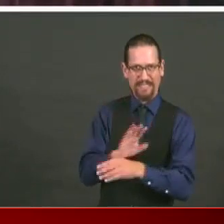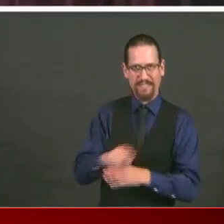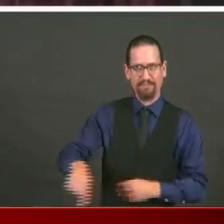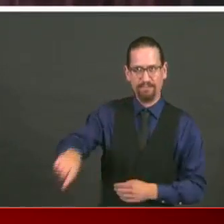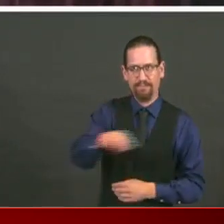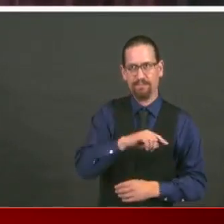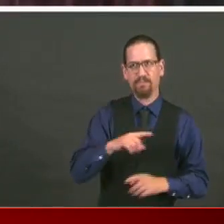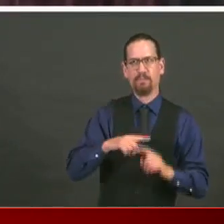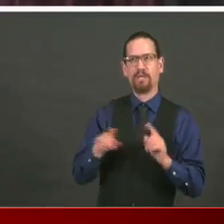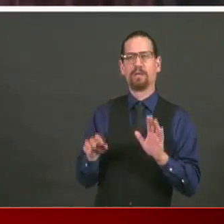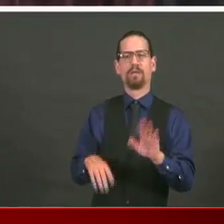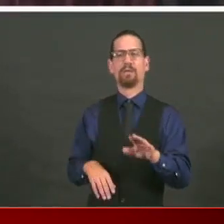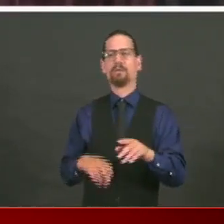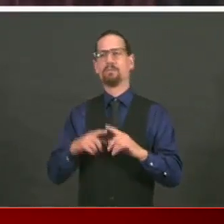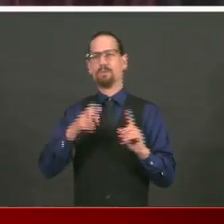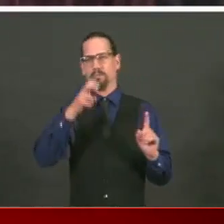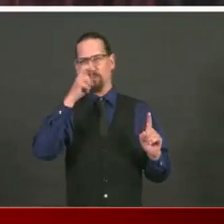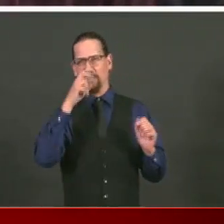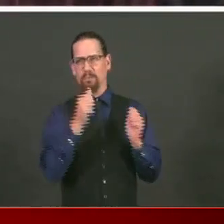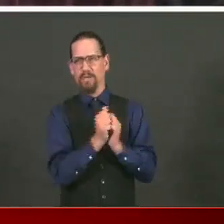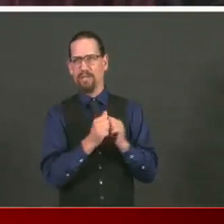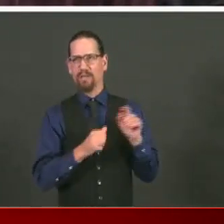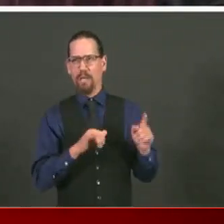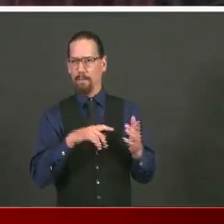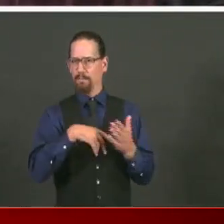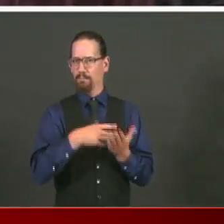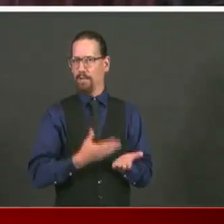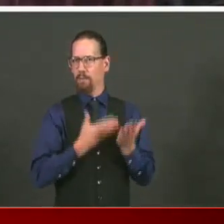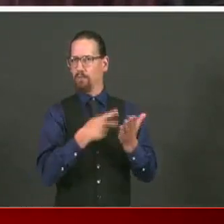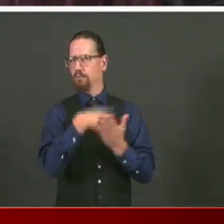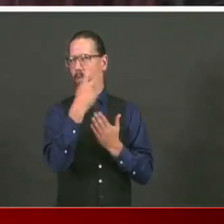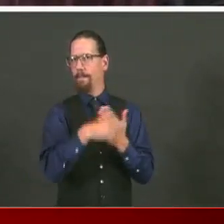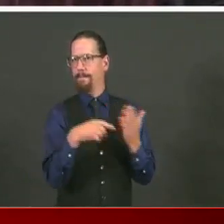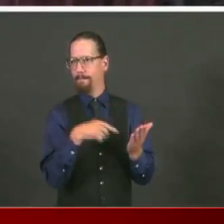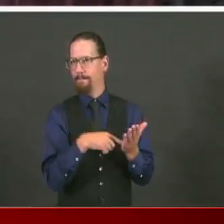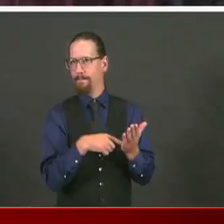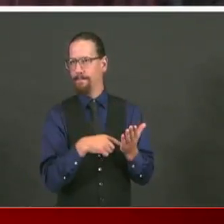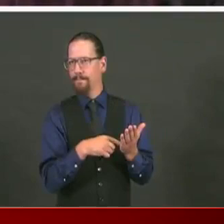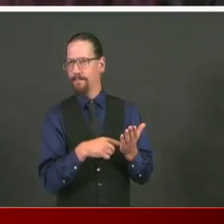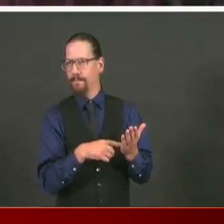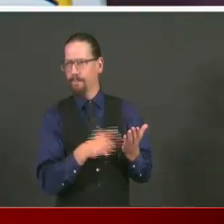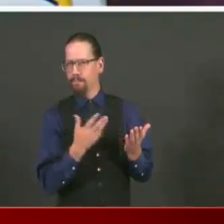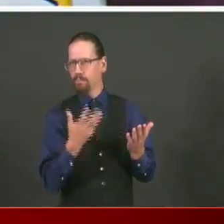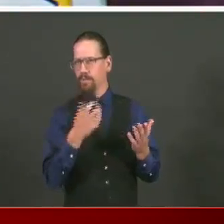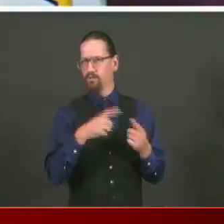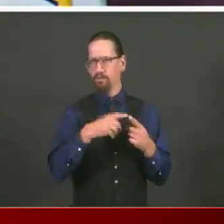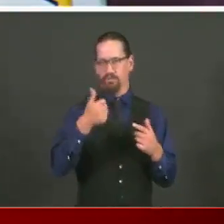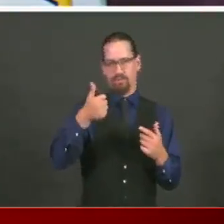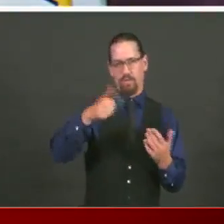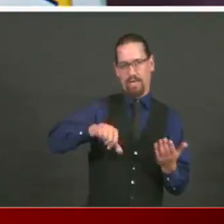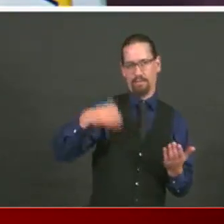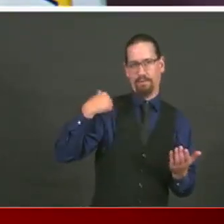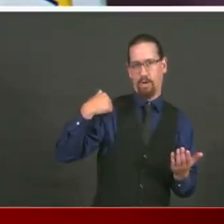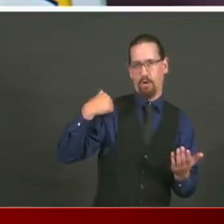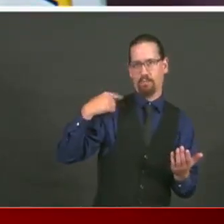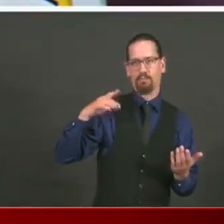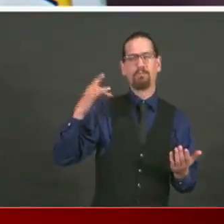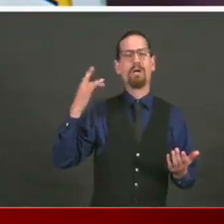You said you wanted a line item veto for that particular issue, so why the change of heart? Yeah, no change of heart. I still don't